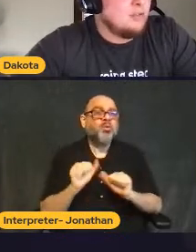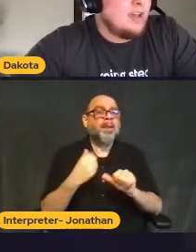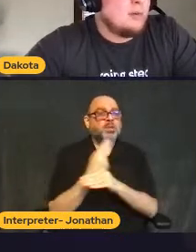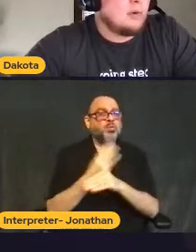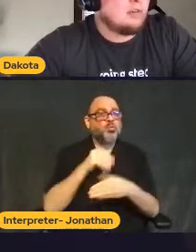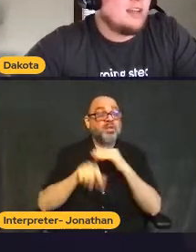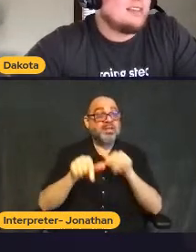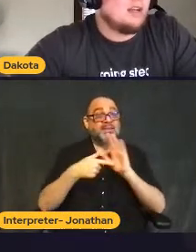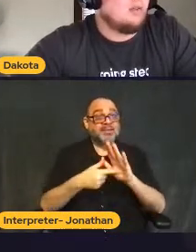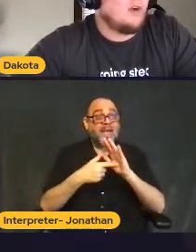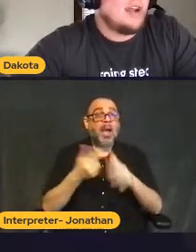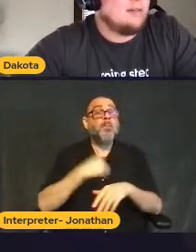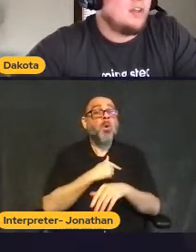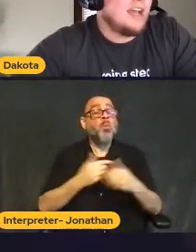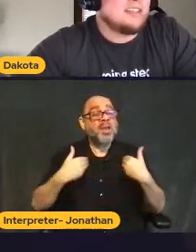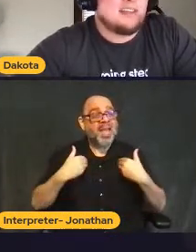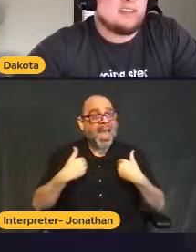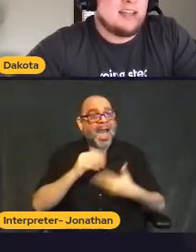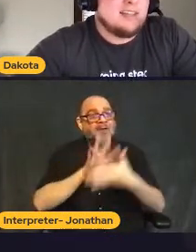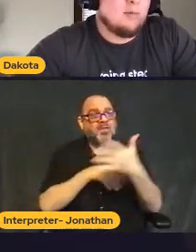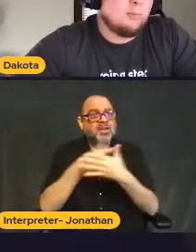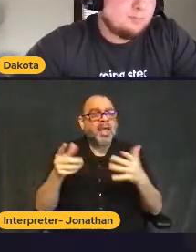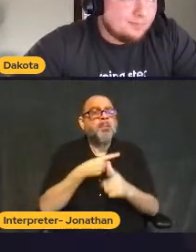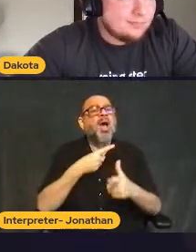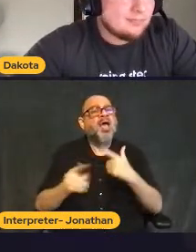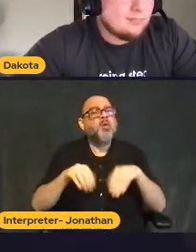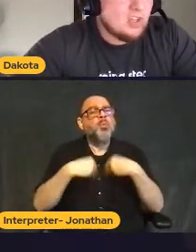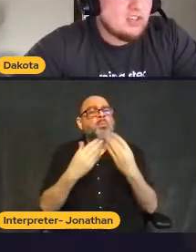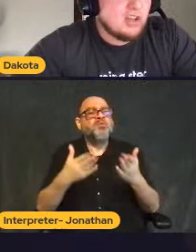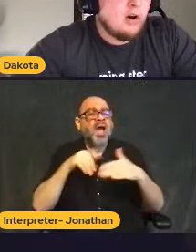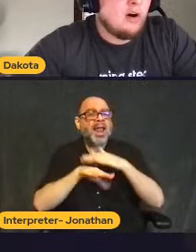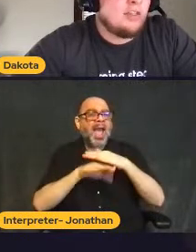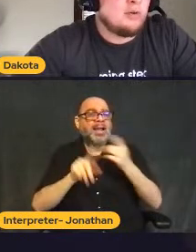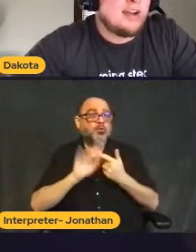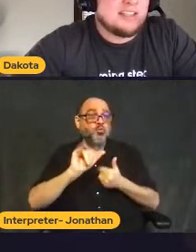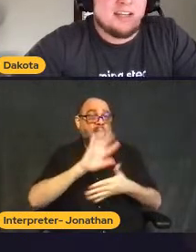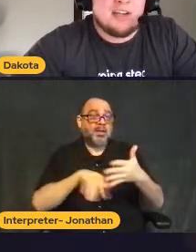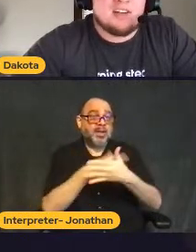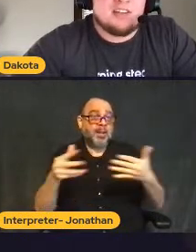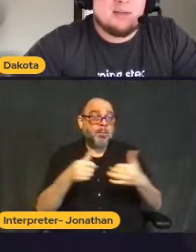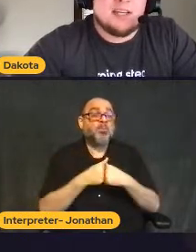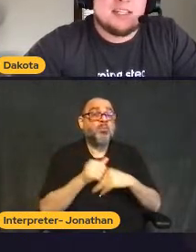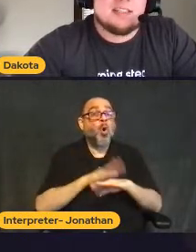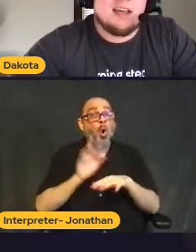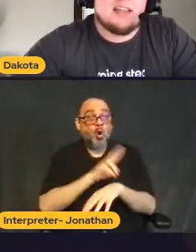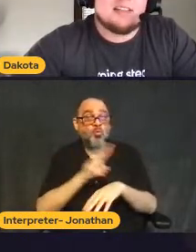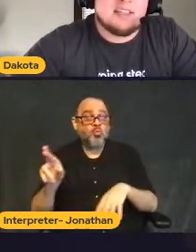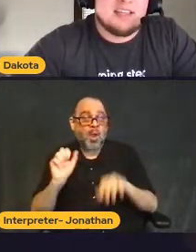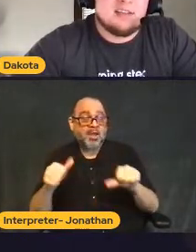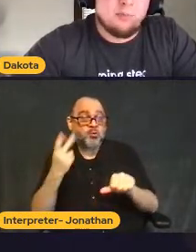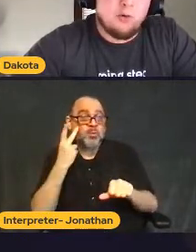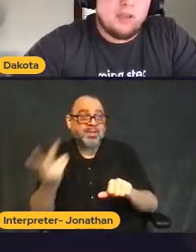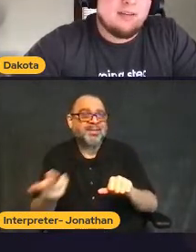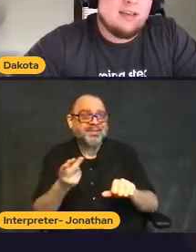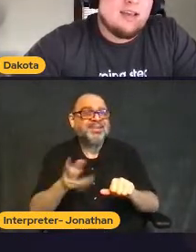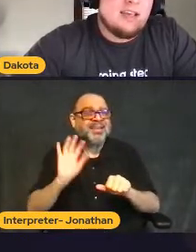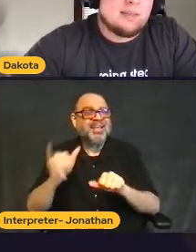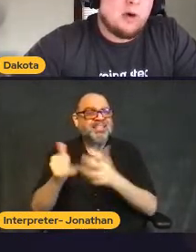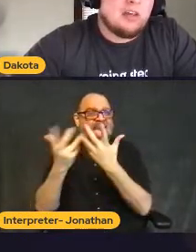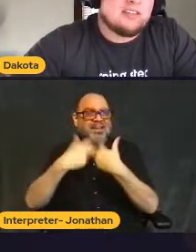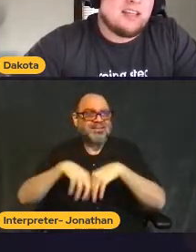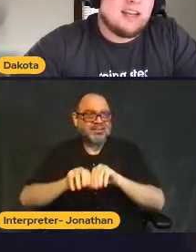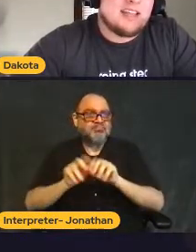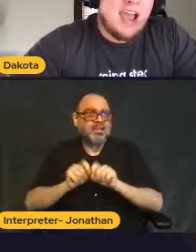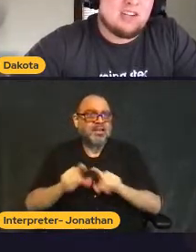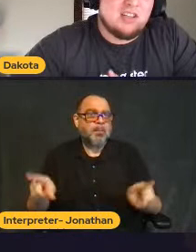instantiating a table, and then we're granting write-level access to that table. So on the right-hand side, you can actually see what gets synthesized and deployed is